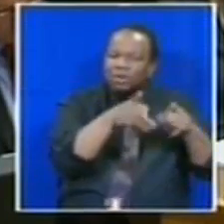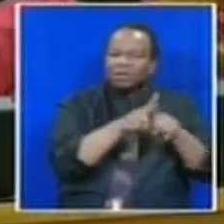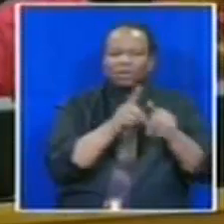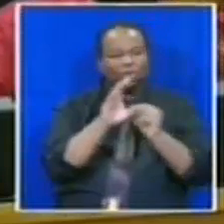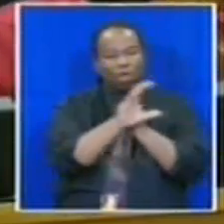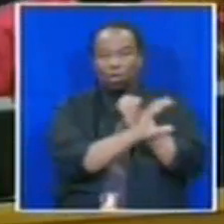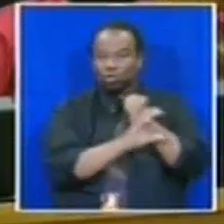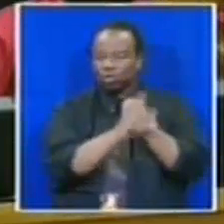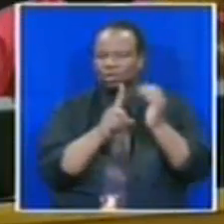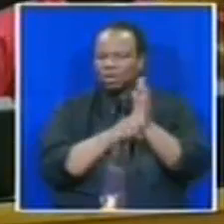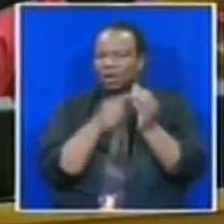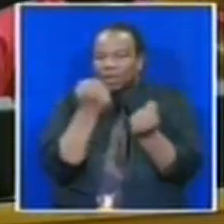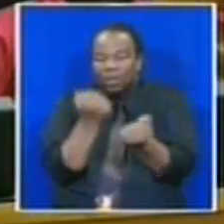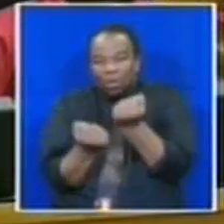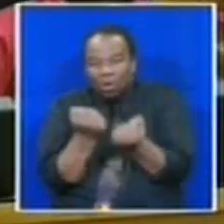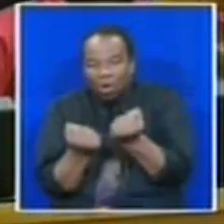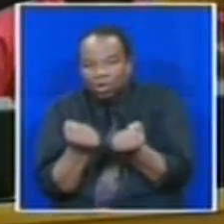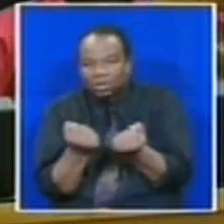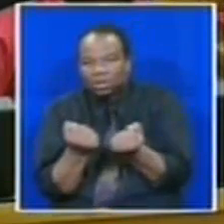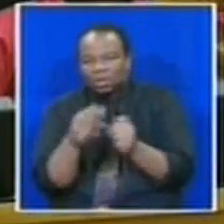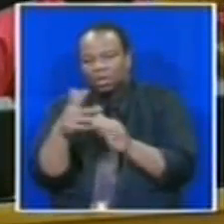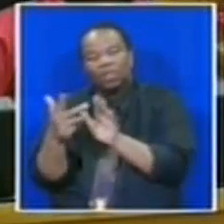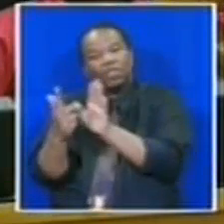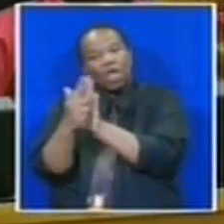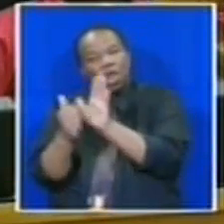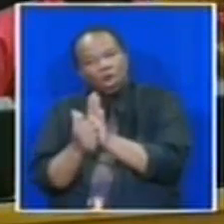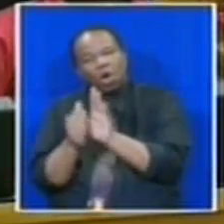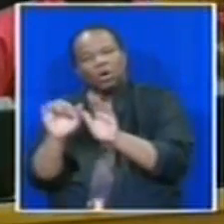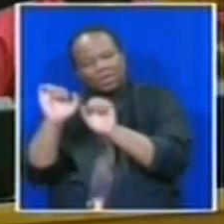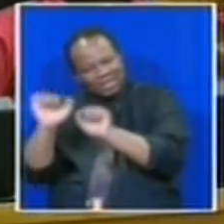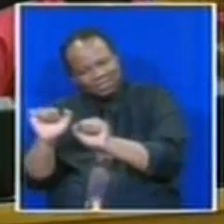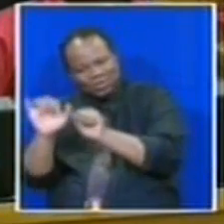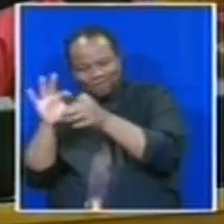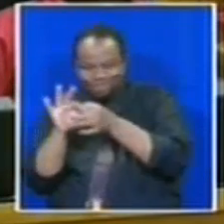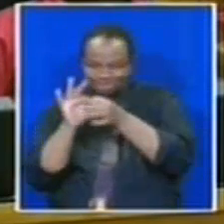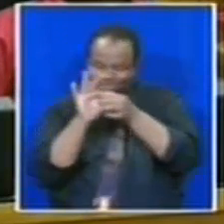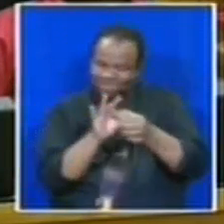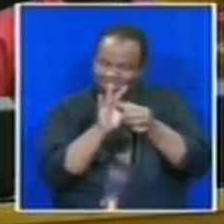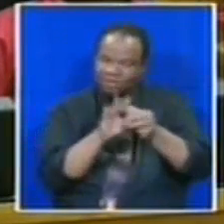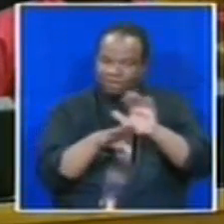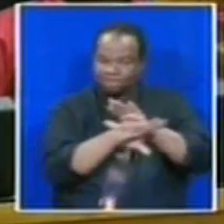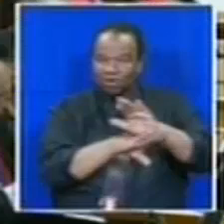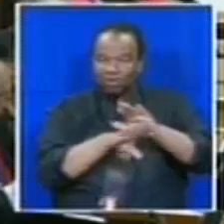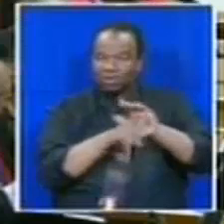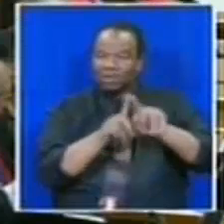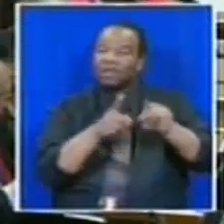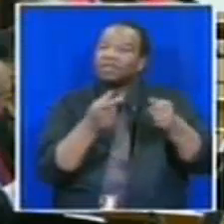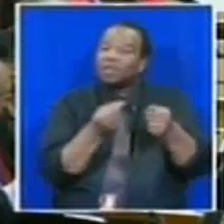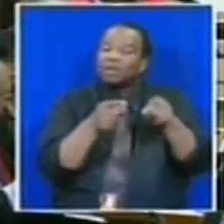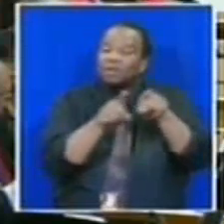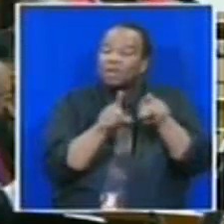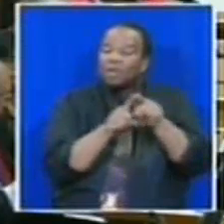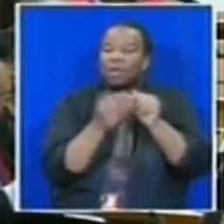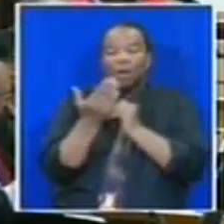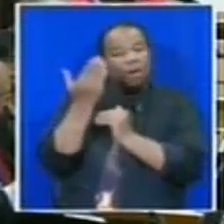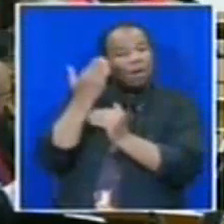of law, and social justice underpin our plans and budget proposals as our forefathers would have expected, and